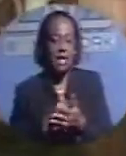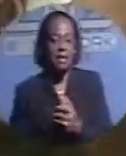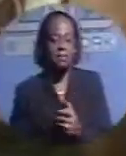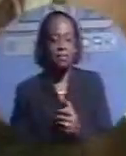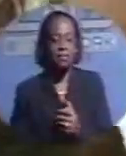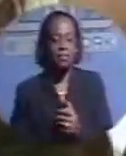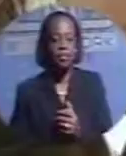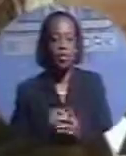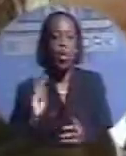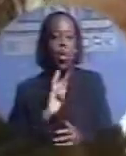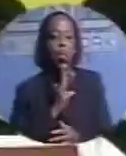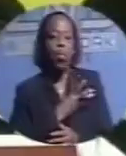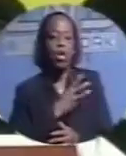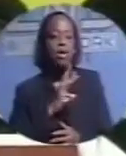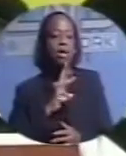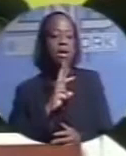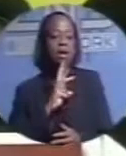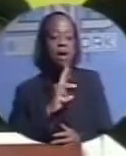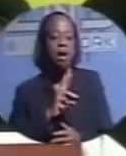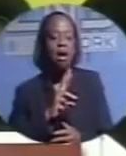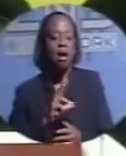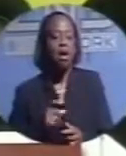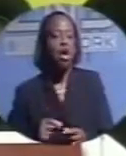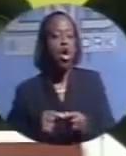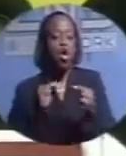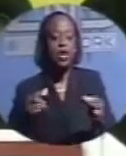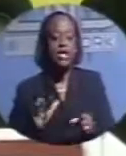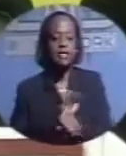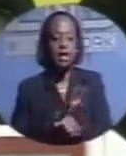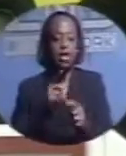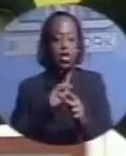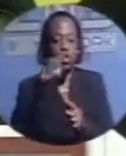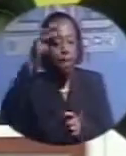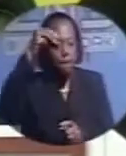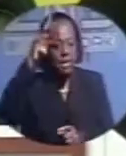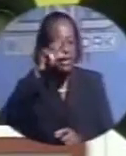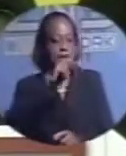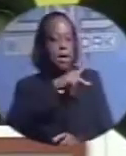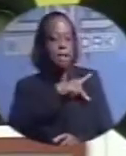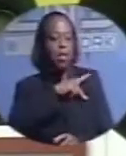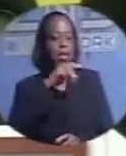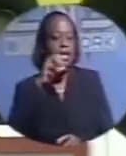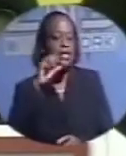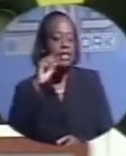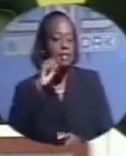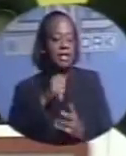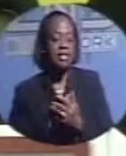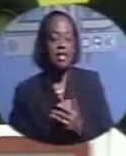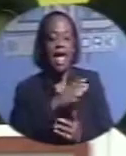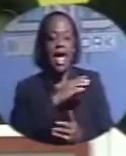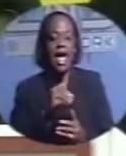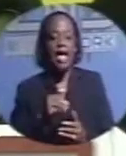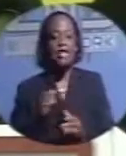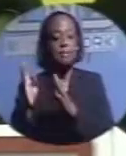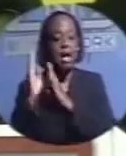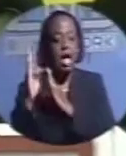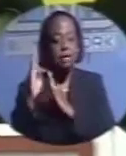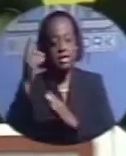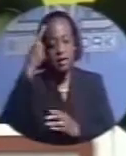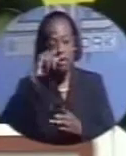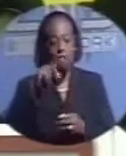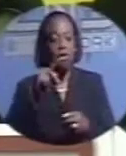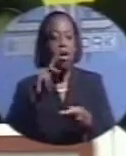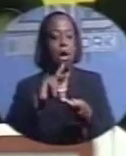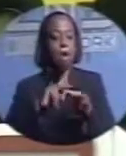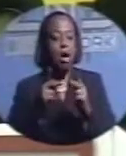We are indeed sincerely grateful to Mr. Paul Smith and indeed Corporate Bahamas for partnering with